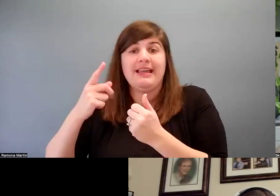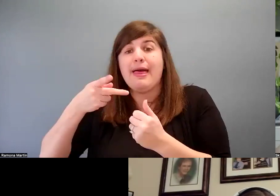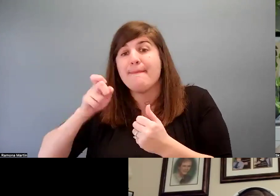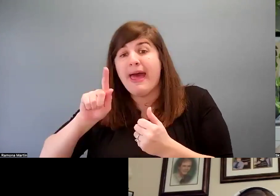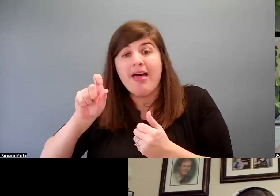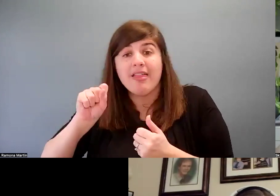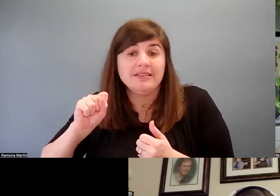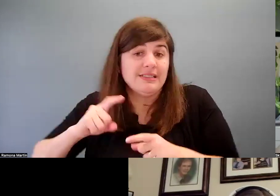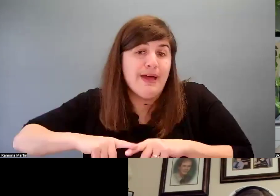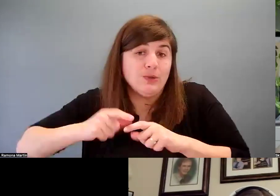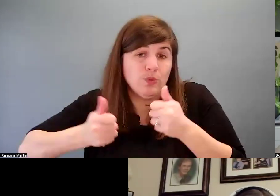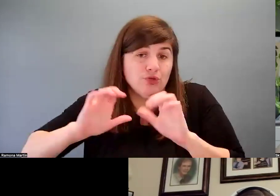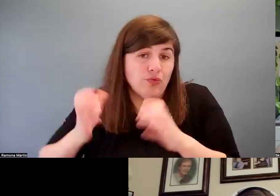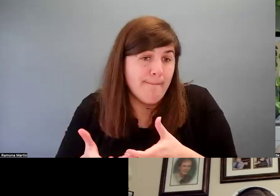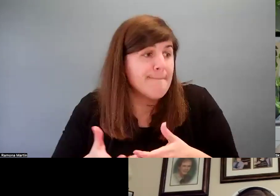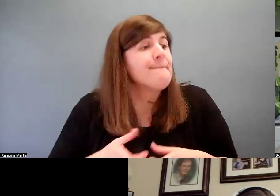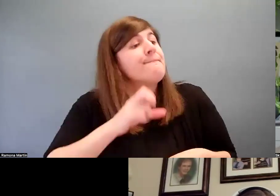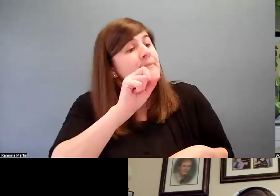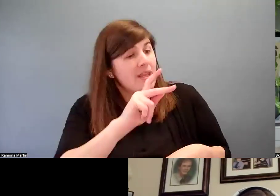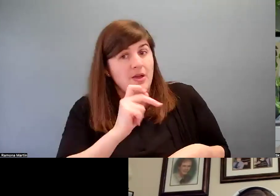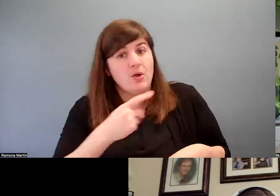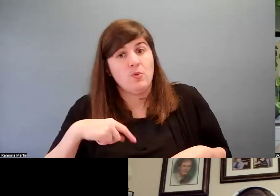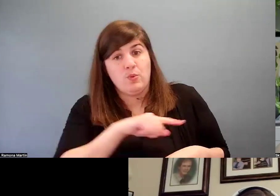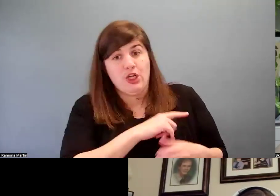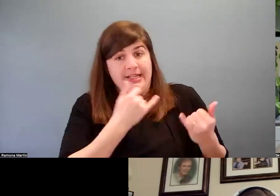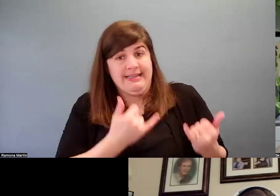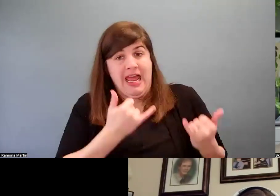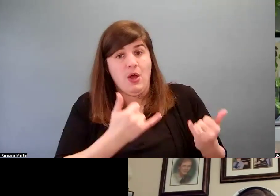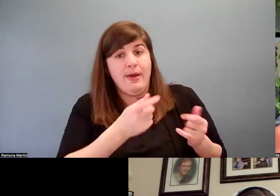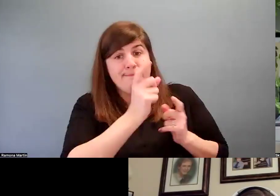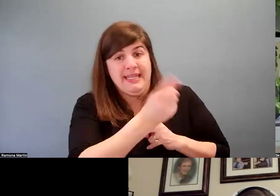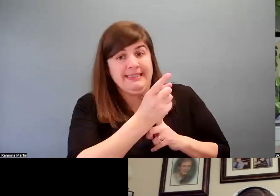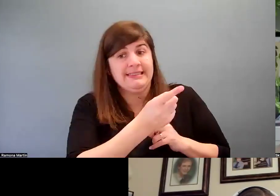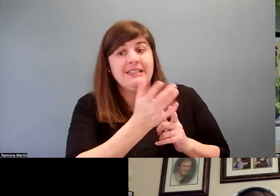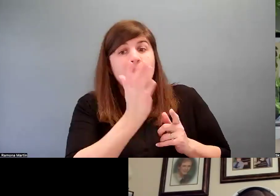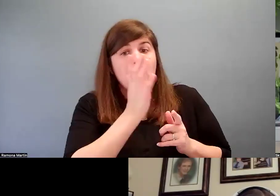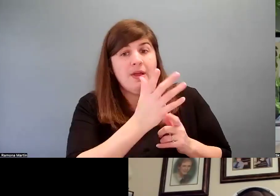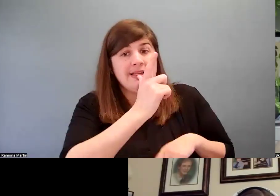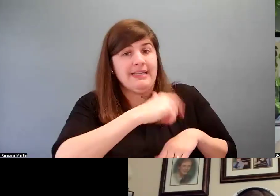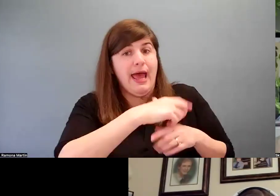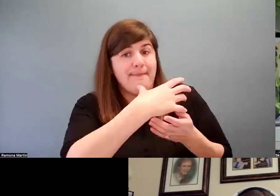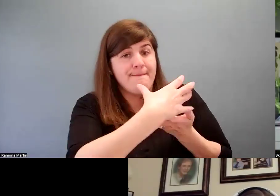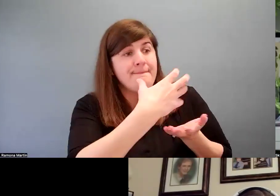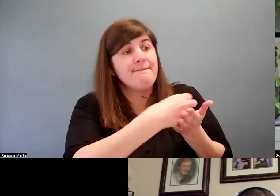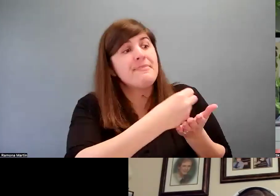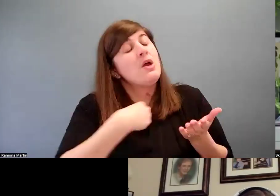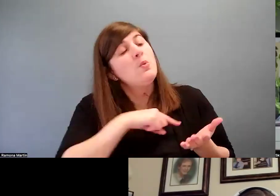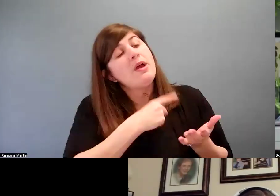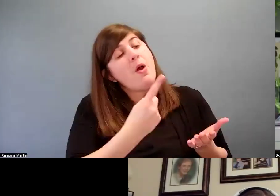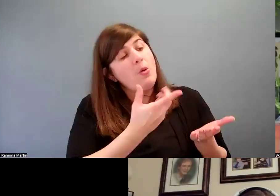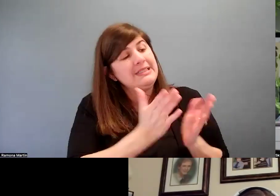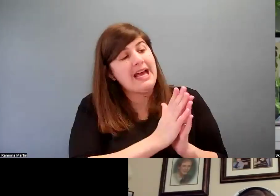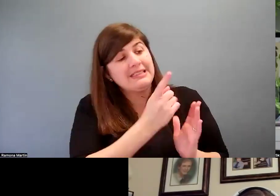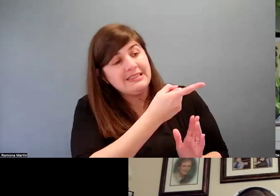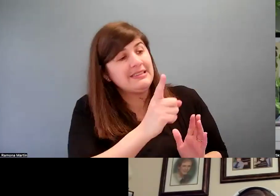group. All right. Thank you. Okay. So we are now minutes from time here. So we always ask everybody